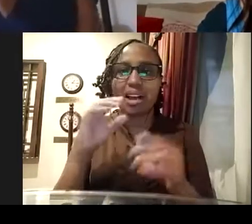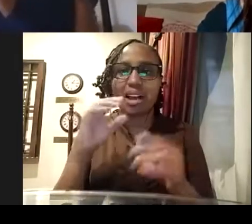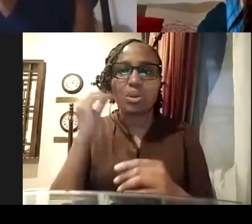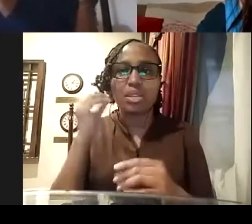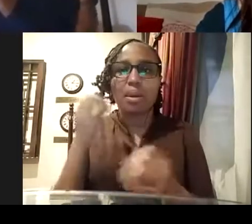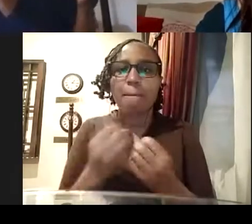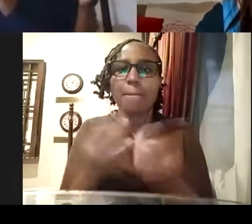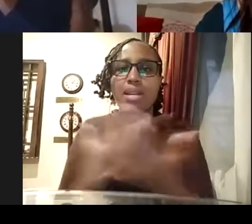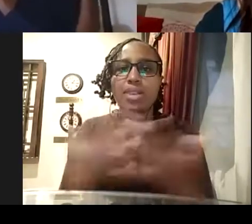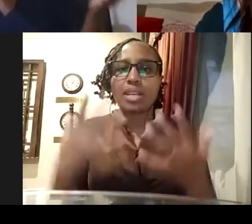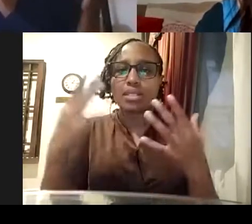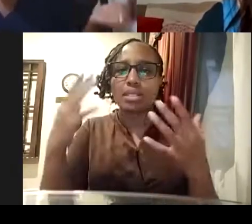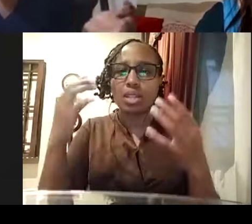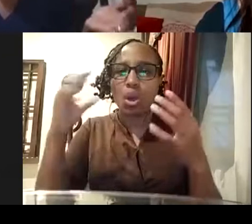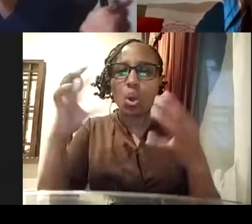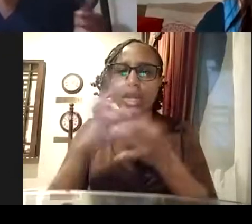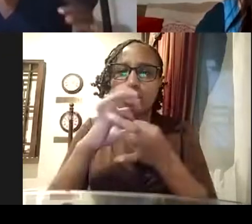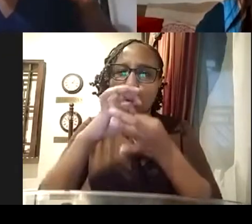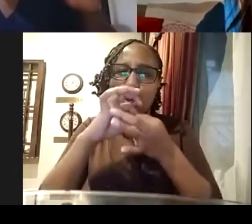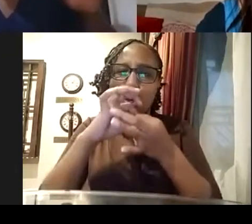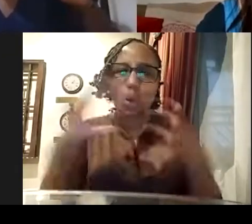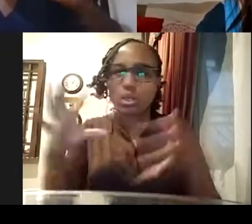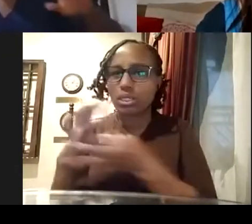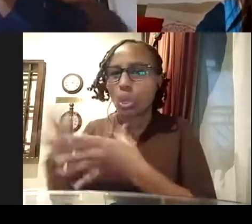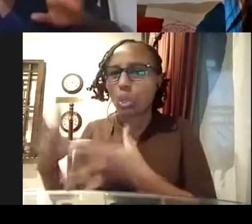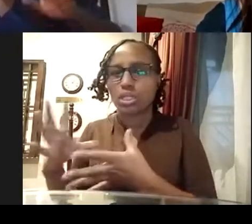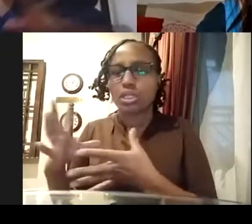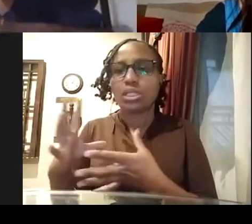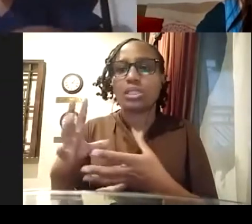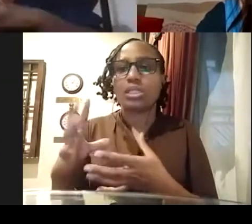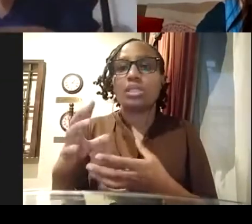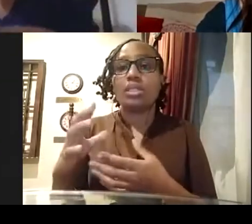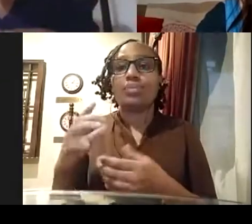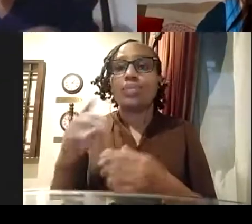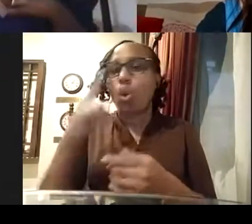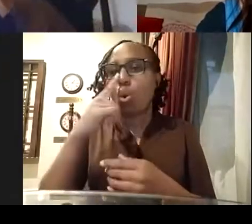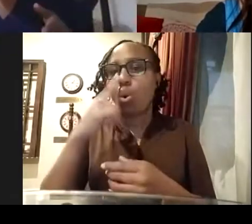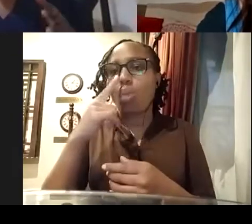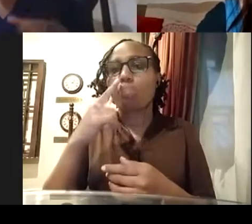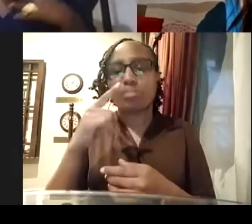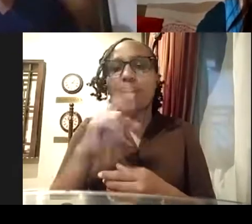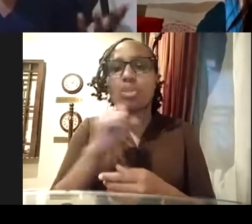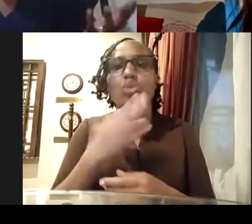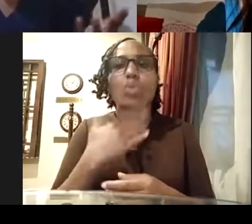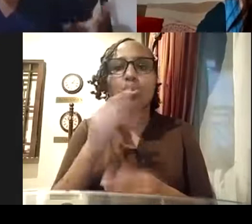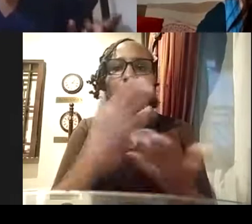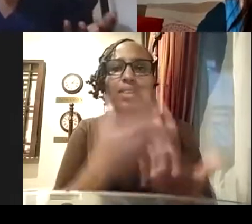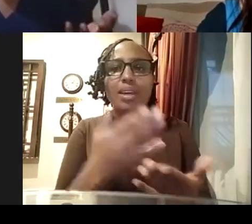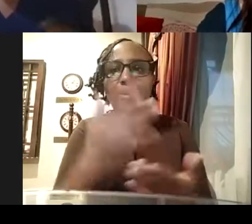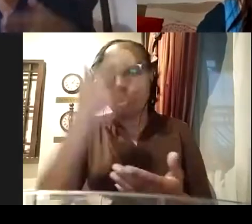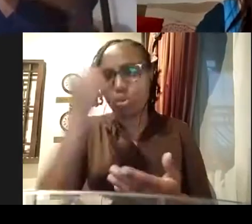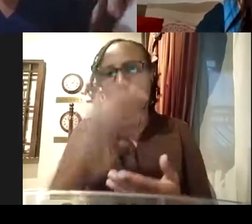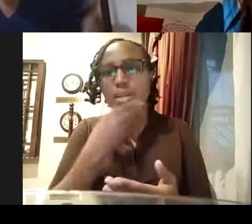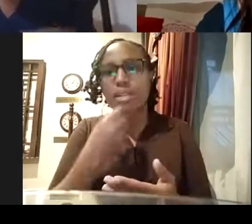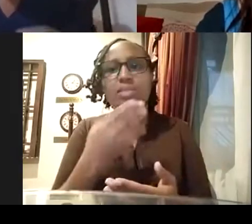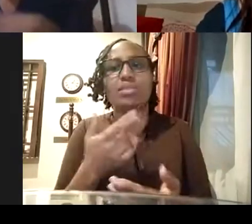lost connection to. And one of them was home, because I was just, at that point, home is not somewhere I wanted to be. My dad had just died. I didn't want to be in Nairobi